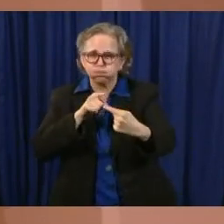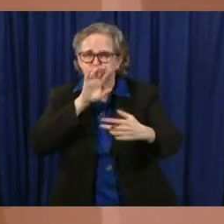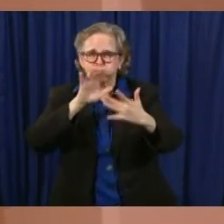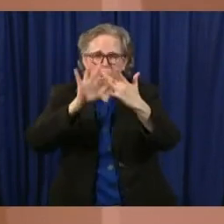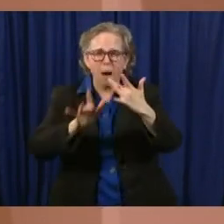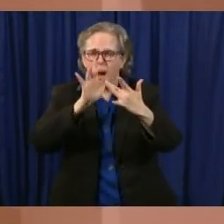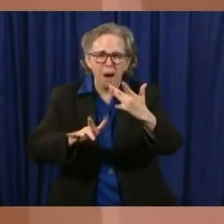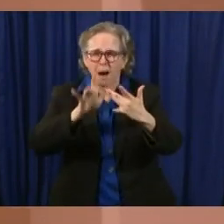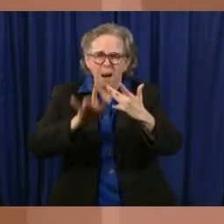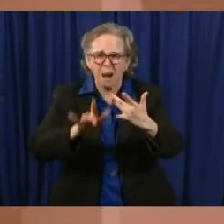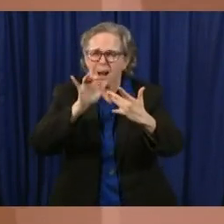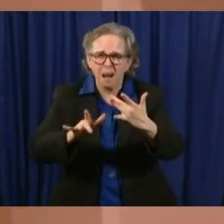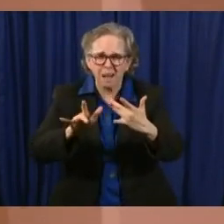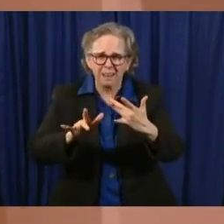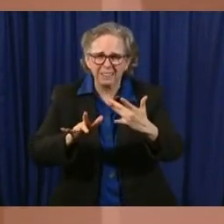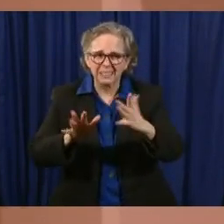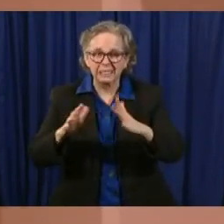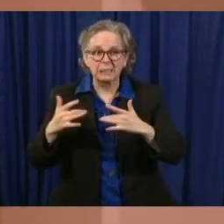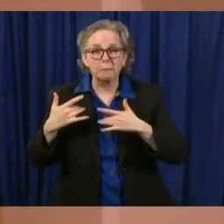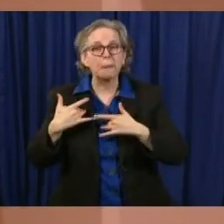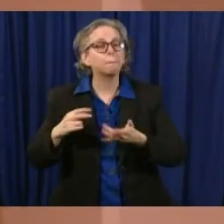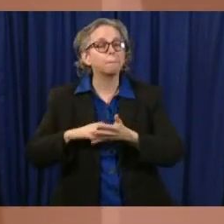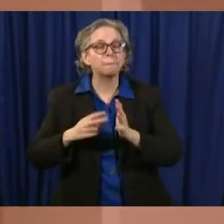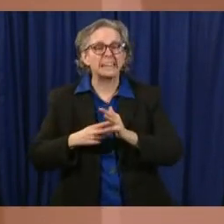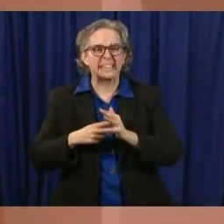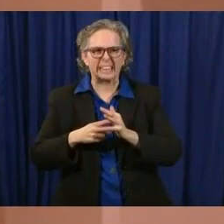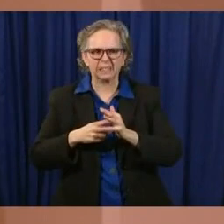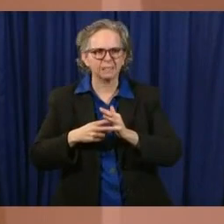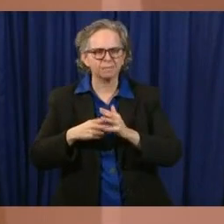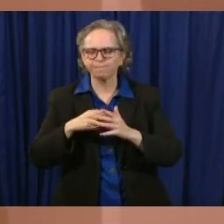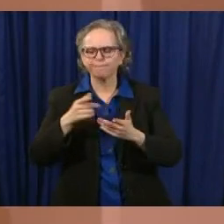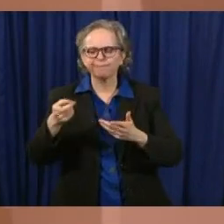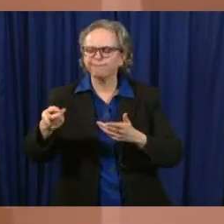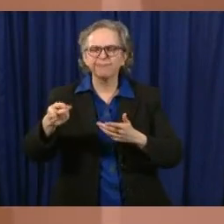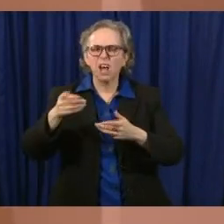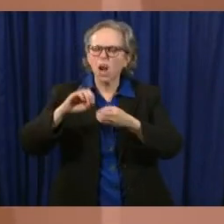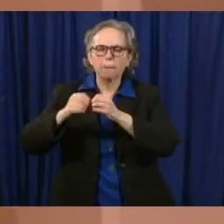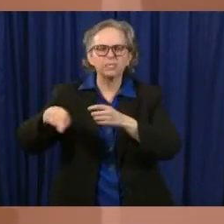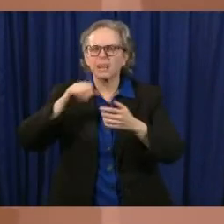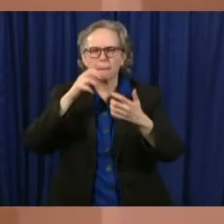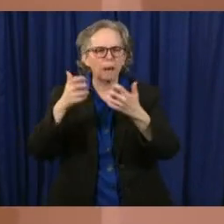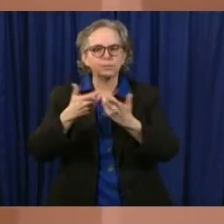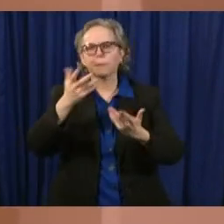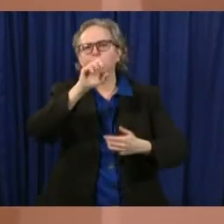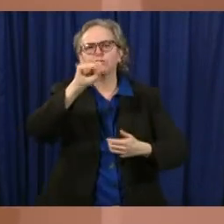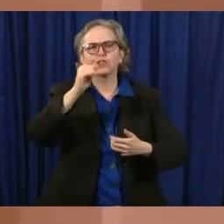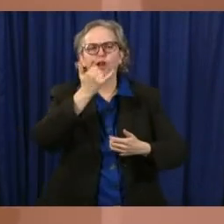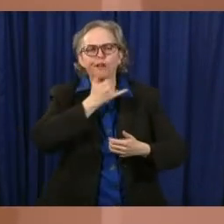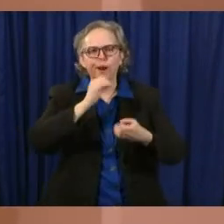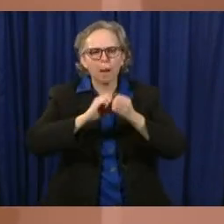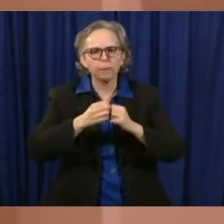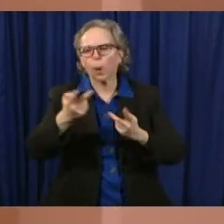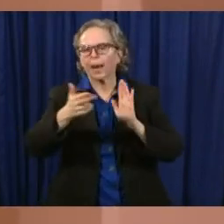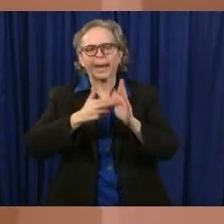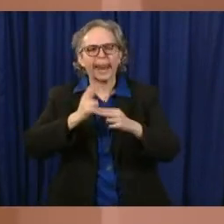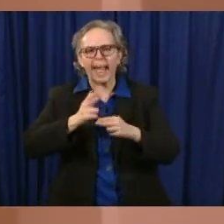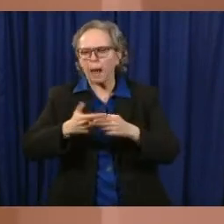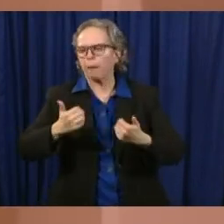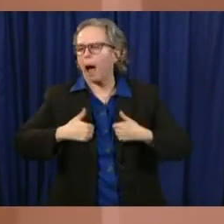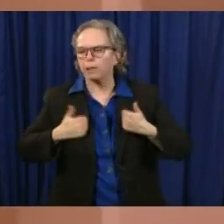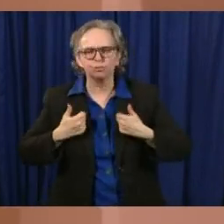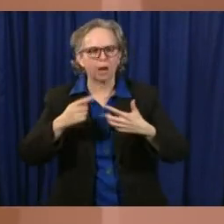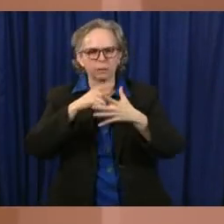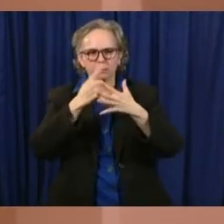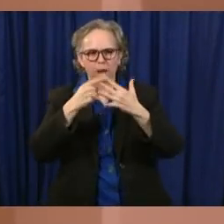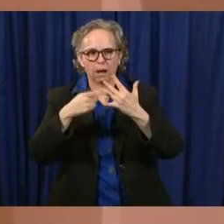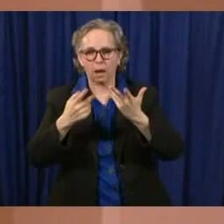quite match, meaning that they didn't have a Social Security number that matched with their name and address or their employer's data. And so